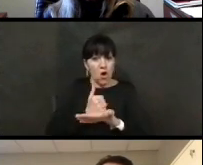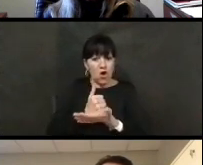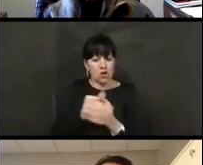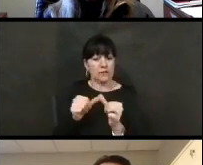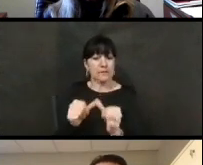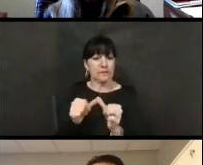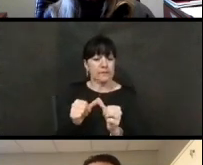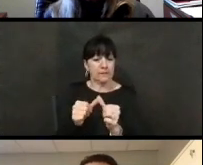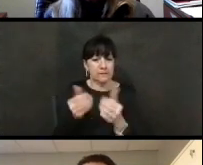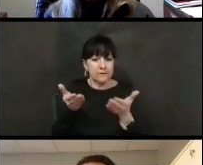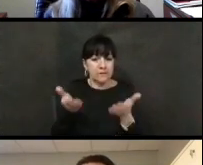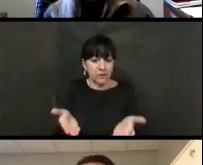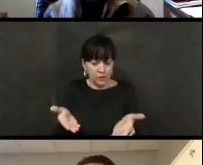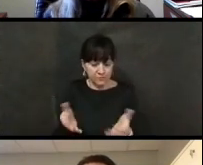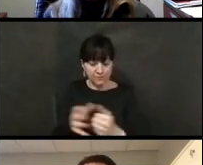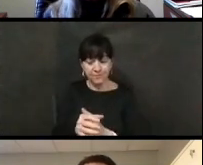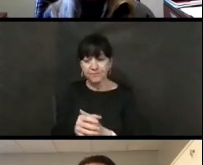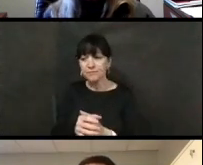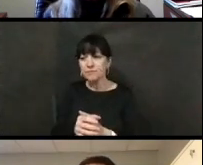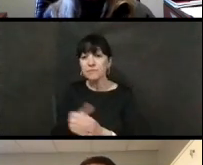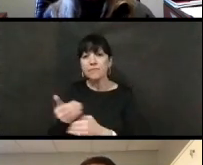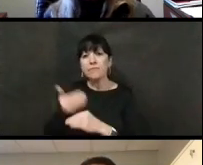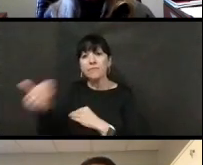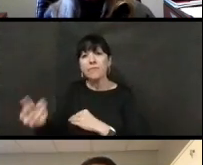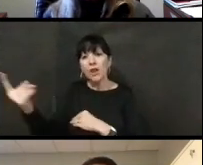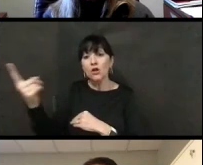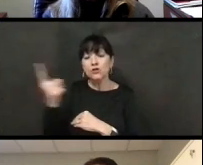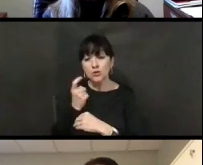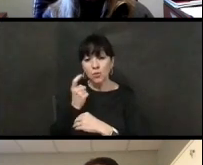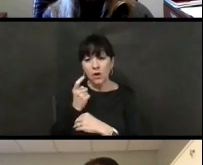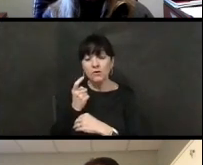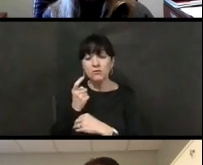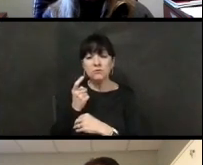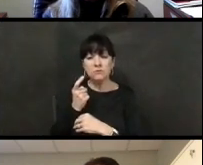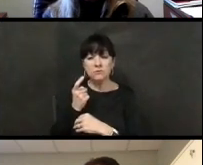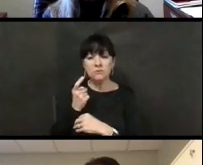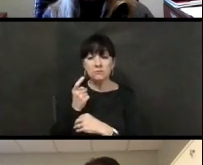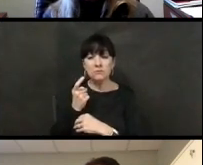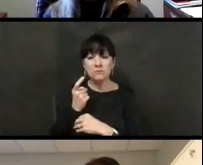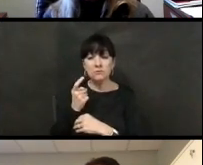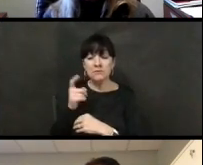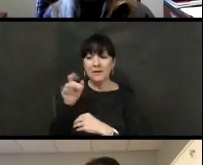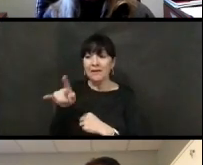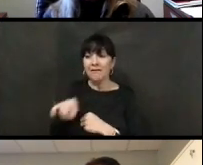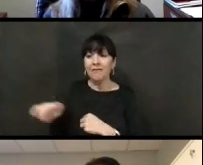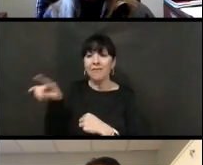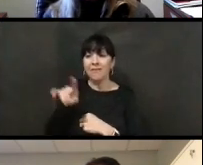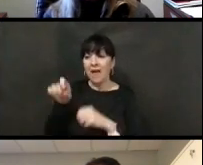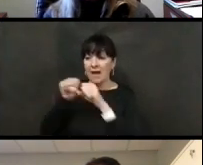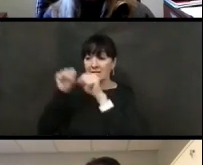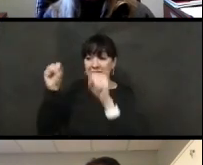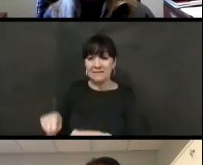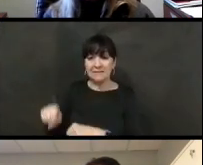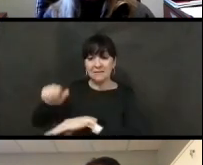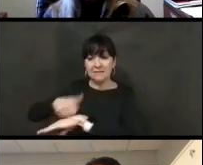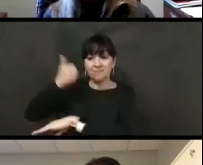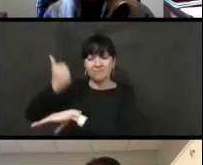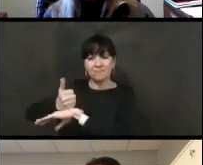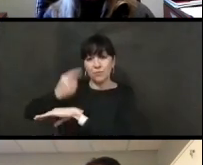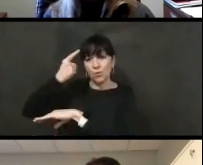Cade. Sherry asks, regarding the system that is being developed for sole proprietors, independent contractors, will any of those payments